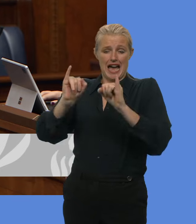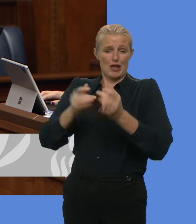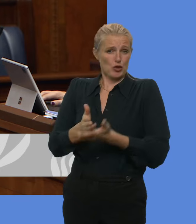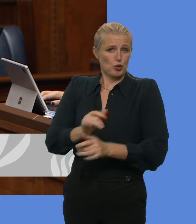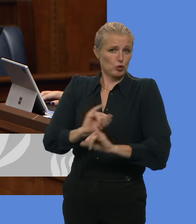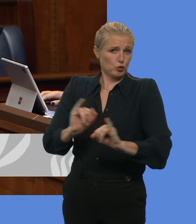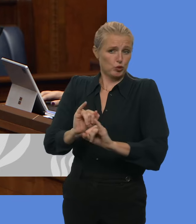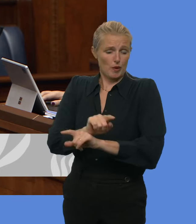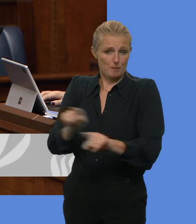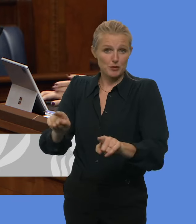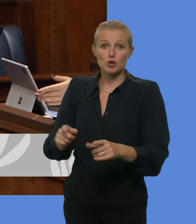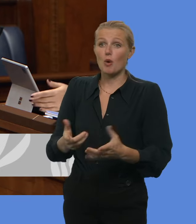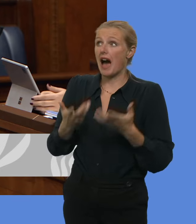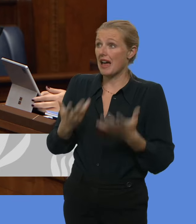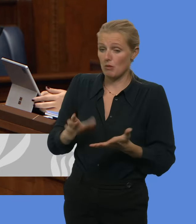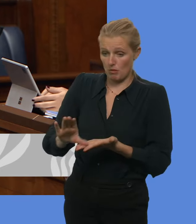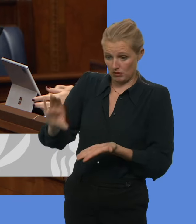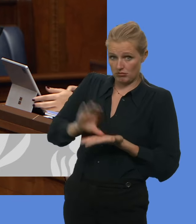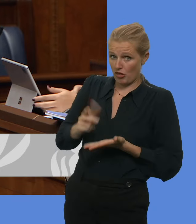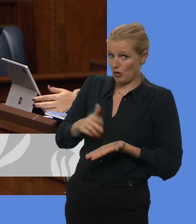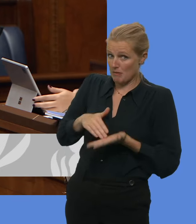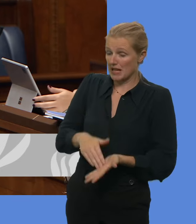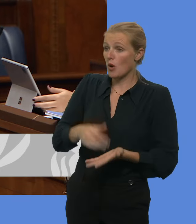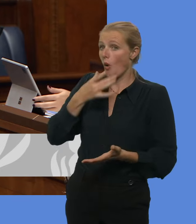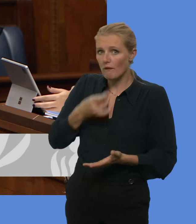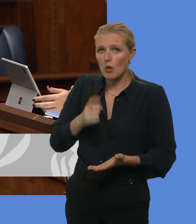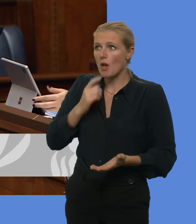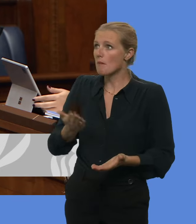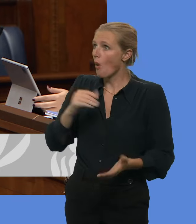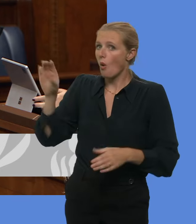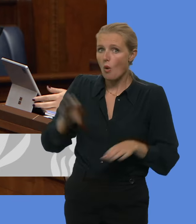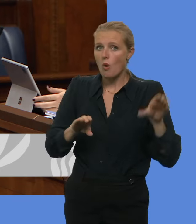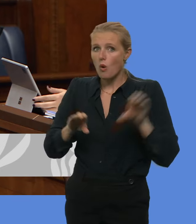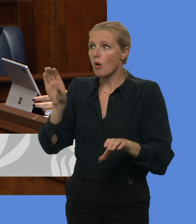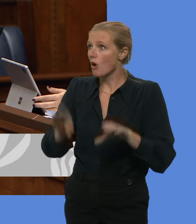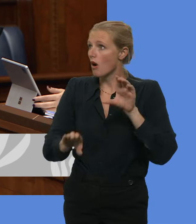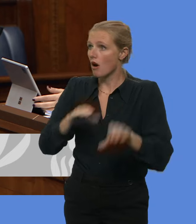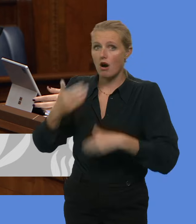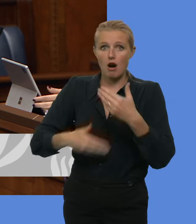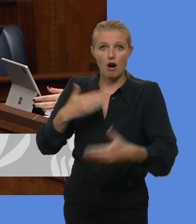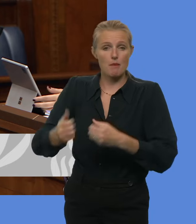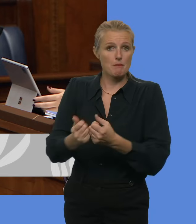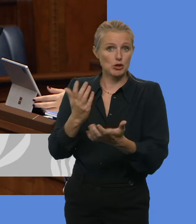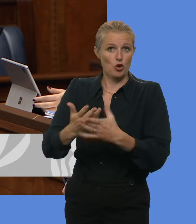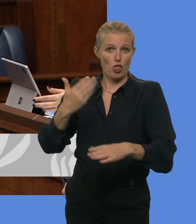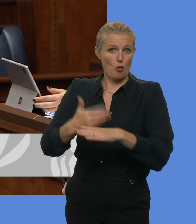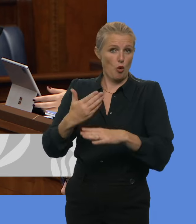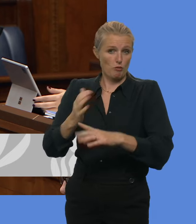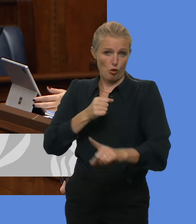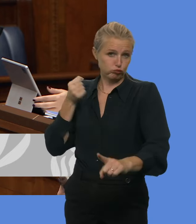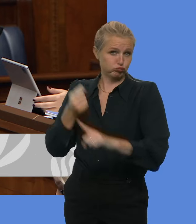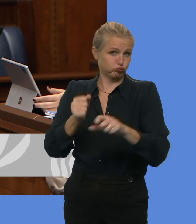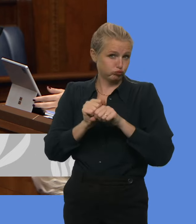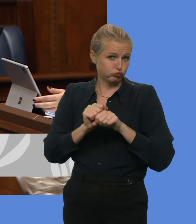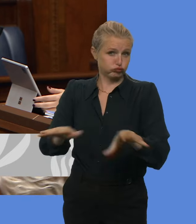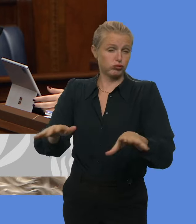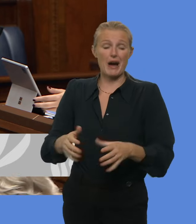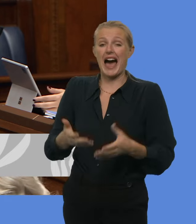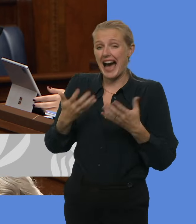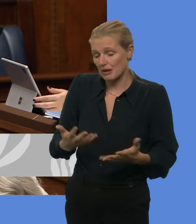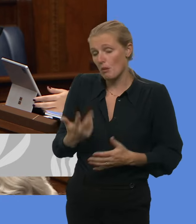additional resources in the interim, of course all of these are scalable and we can scale up, and we will do so if we can get that. But in the meantime, that's the